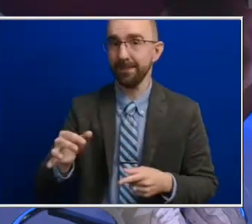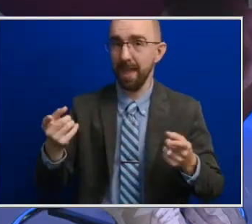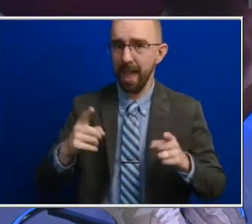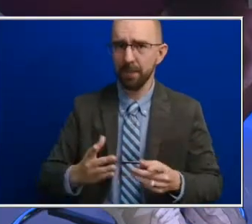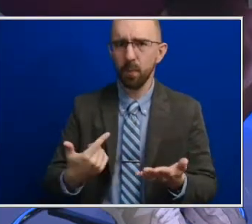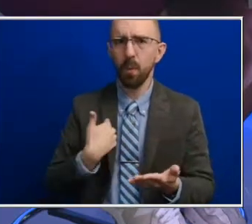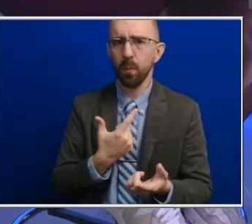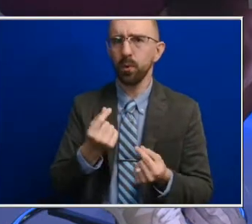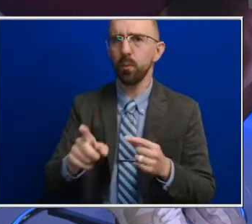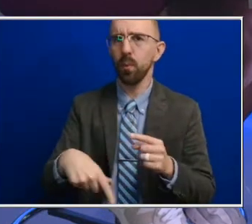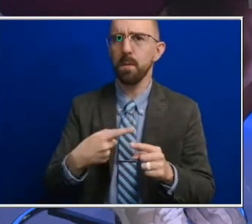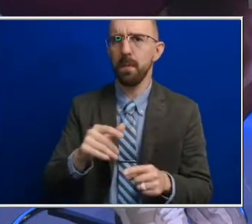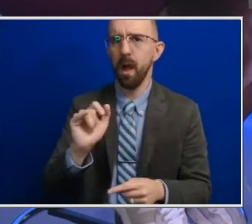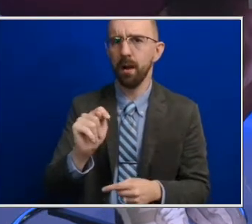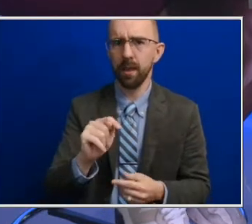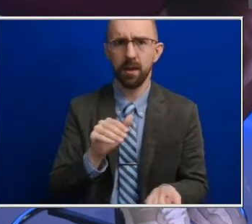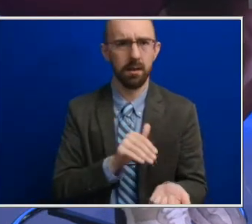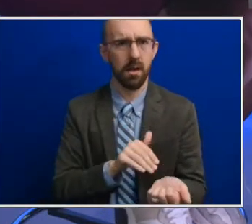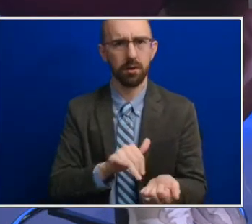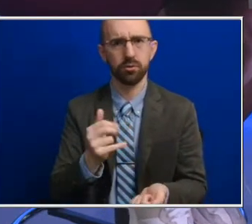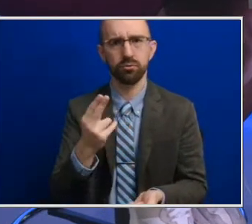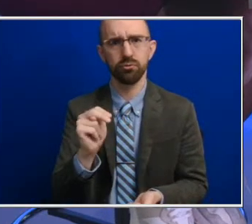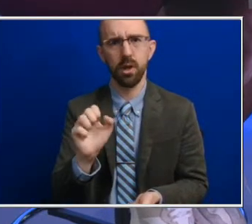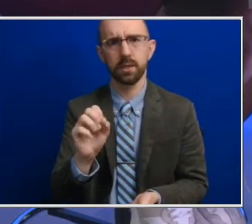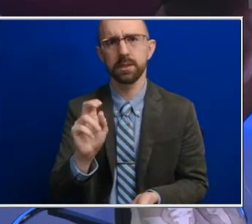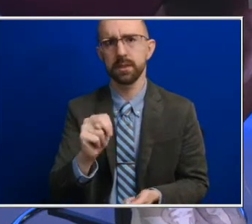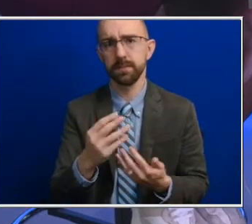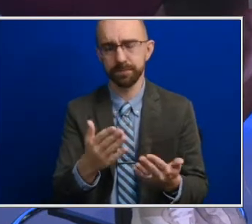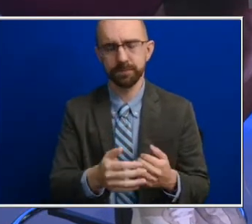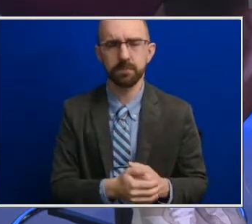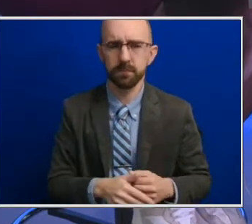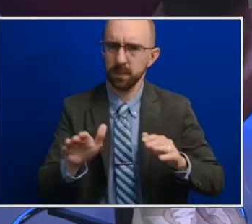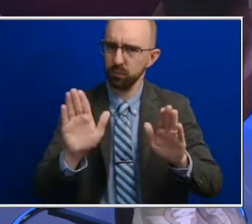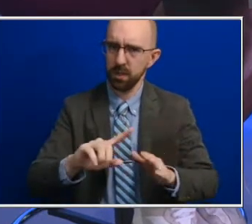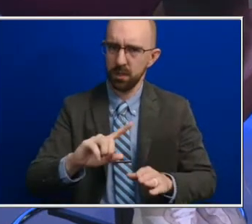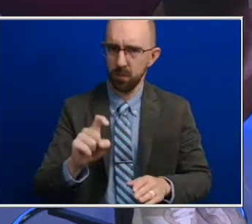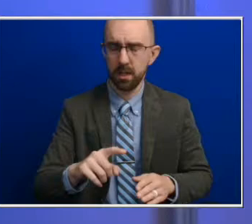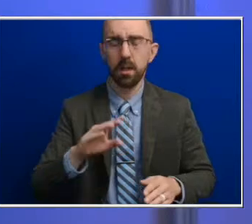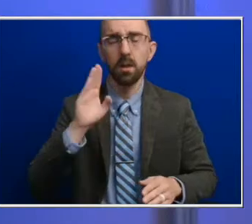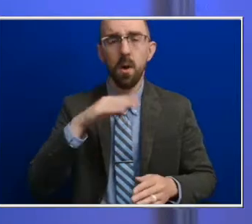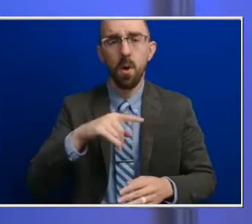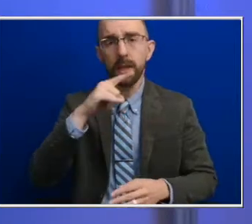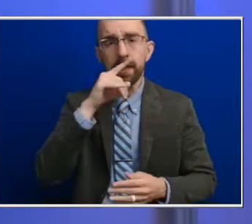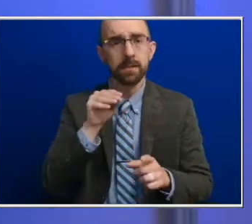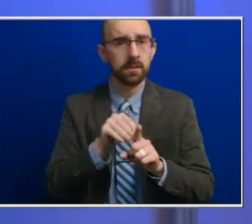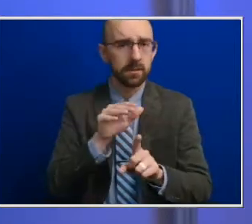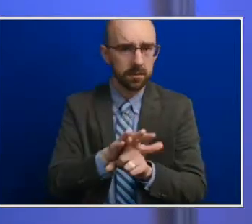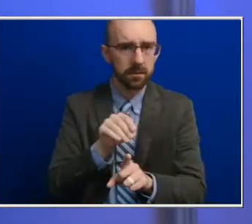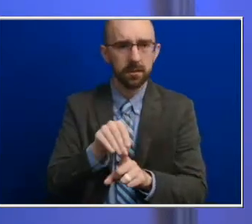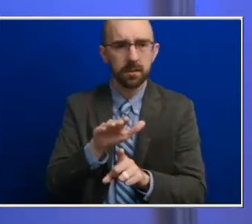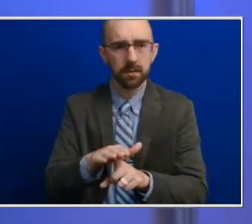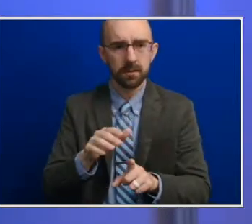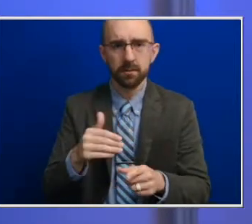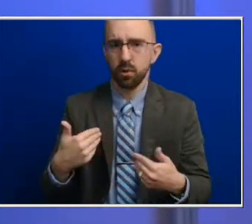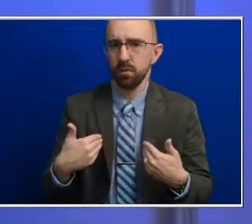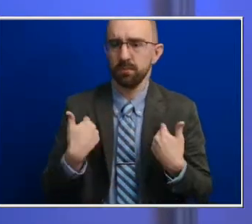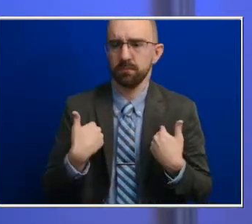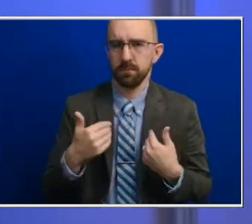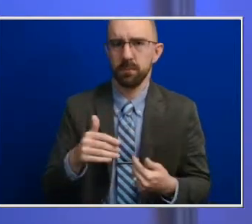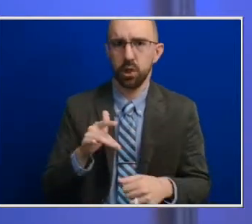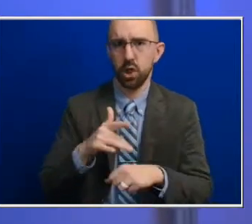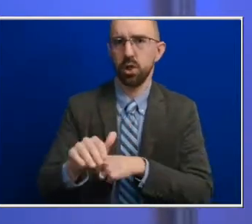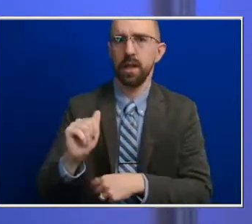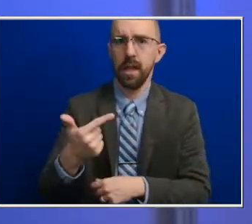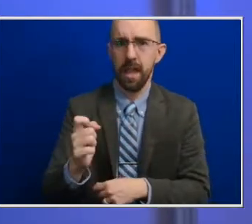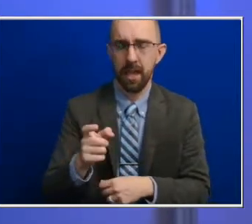it? Dr. Johnson. It's a great question. So we do know that our kids are exposed to a lot of things at an early age, and they do have